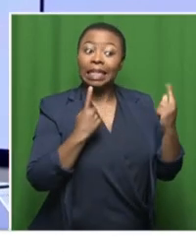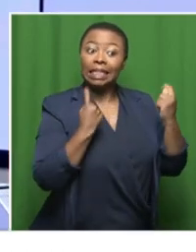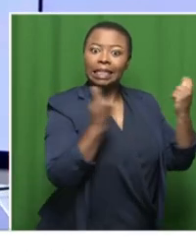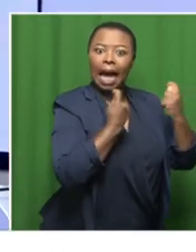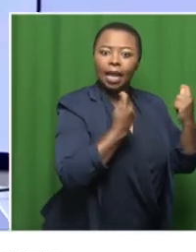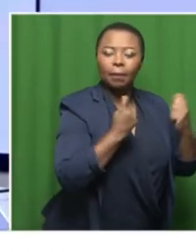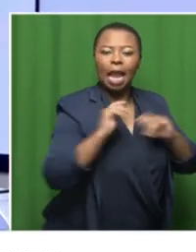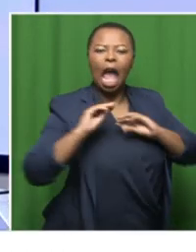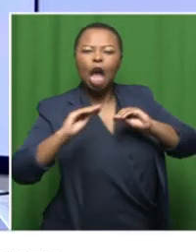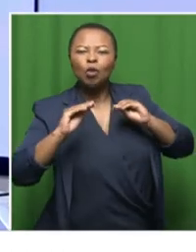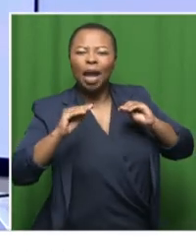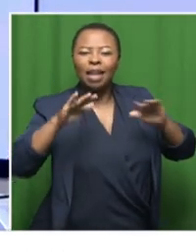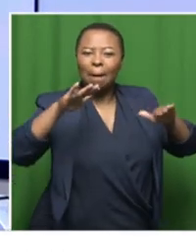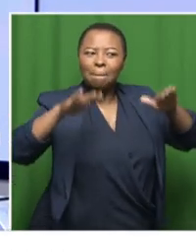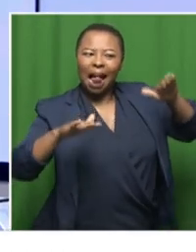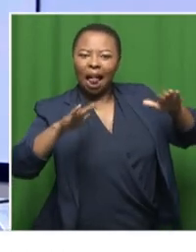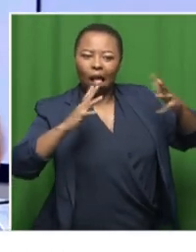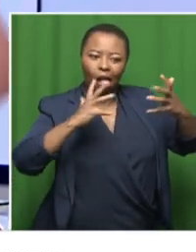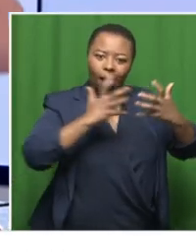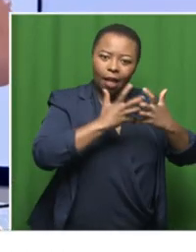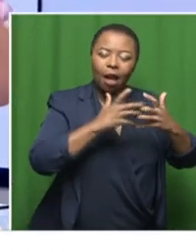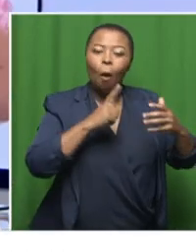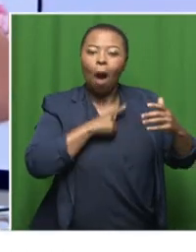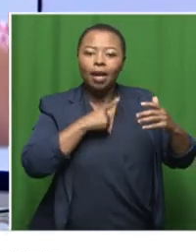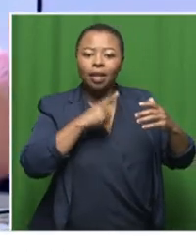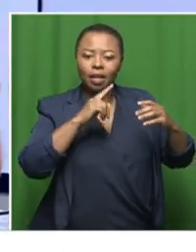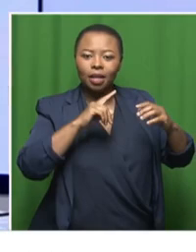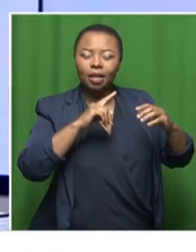the education. You don't want to educate kids